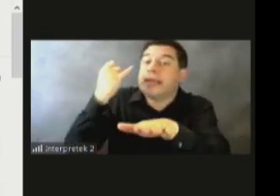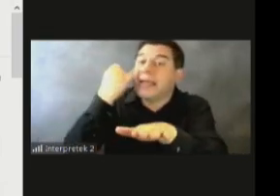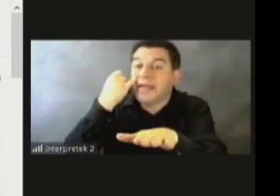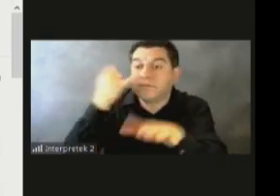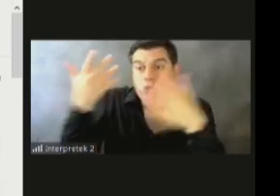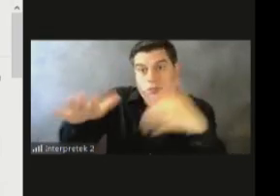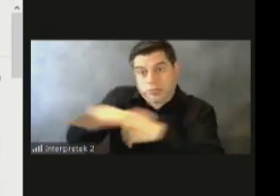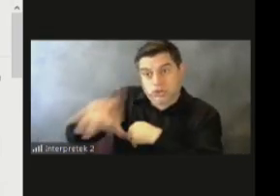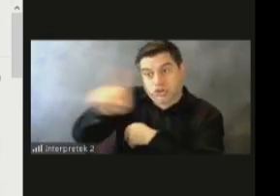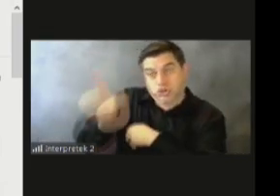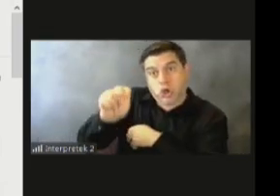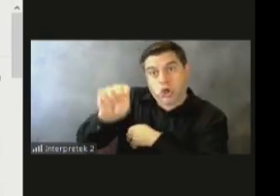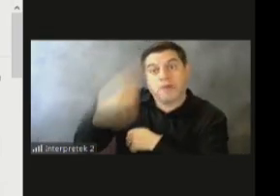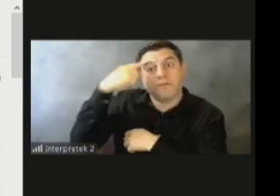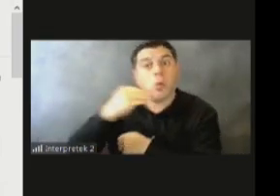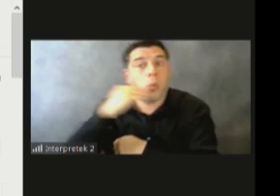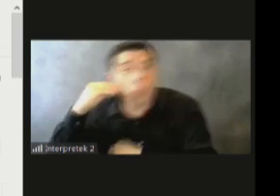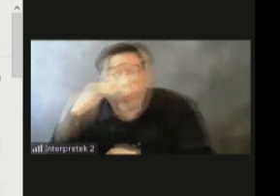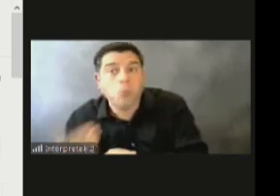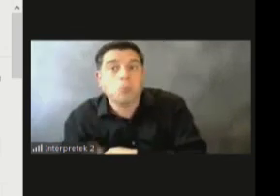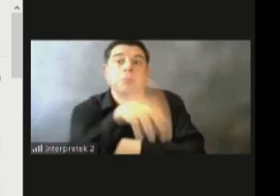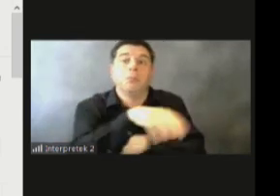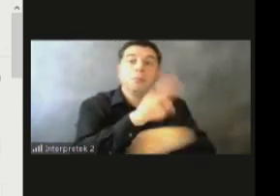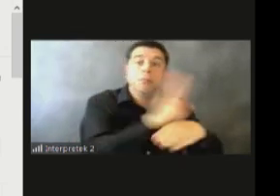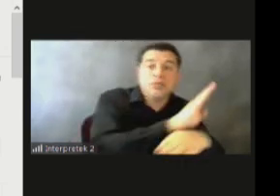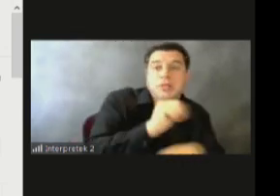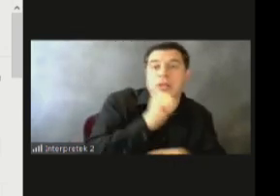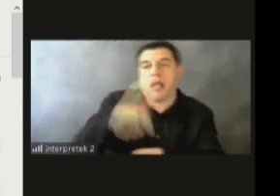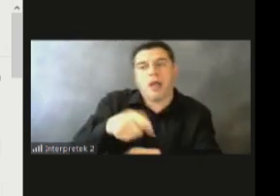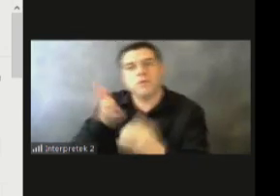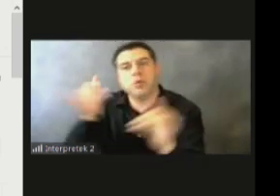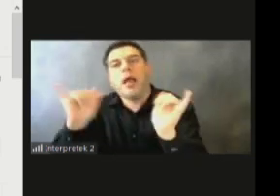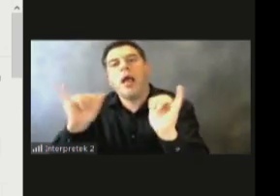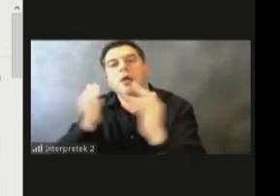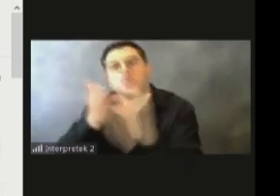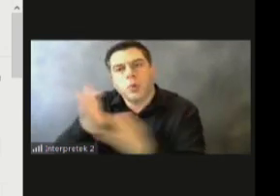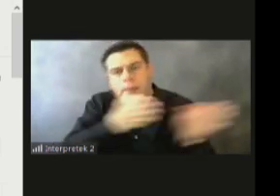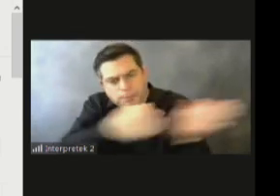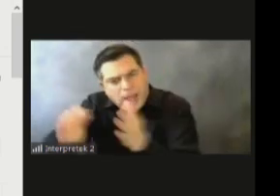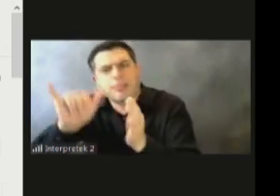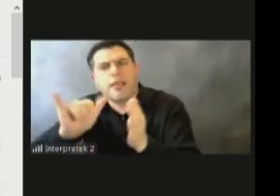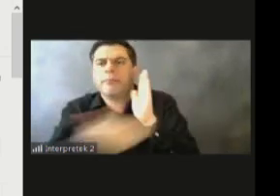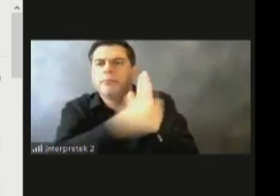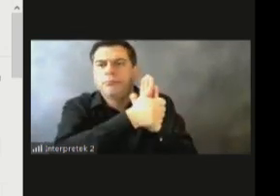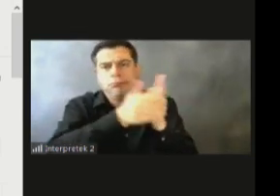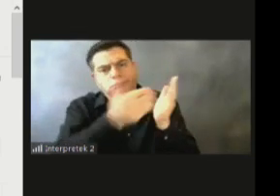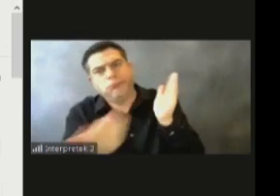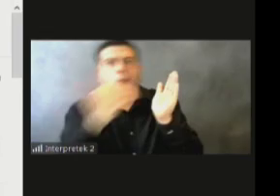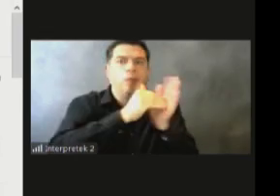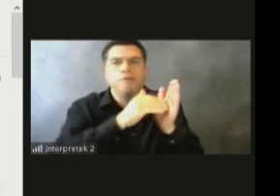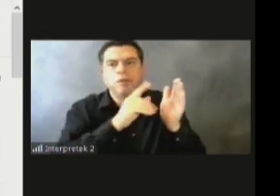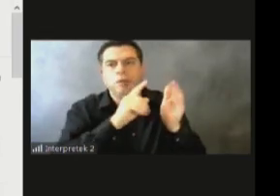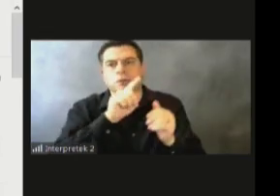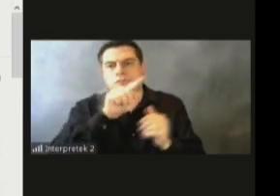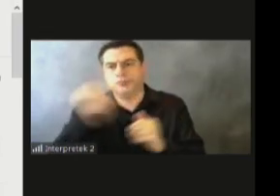industrial without needing to go through a comprehensive plan amendment or a rezoning. And so this state-led statute that